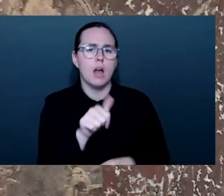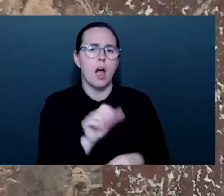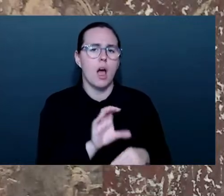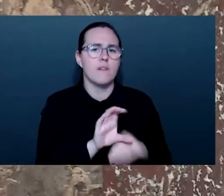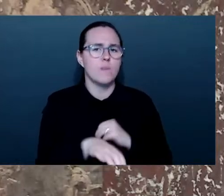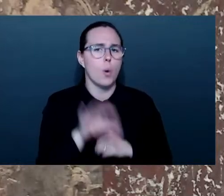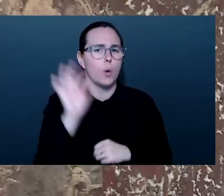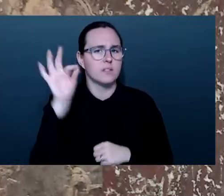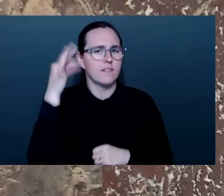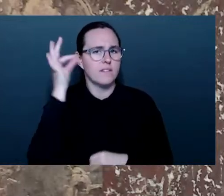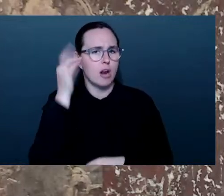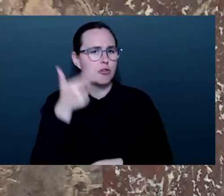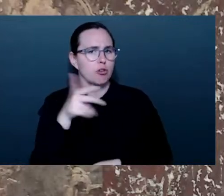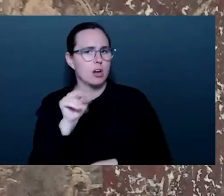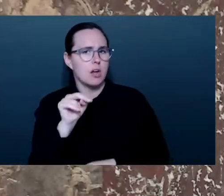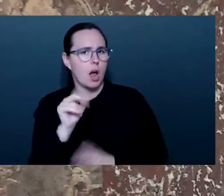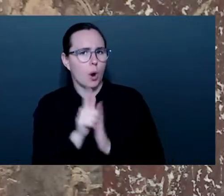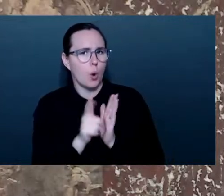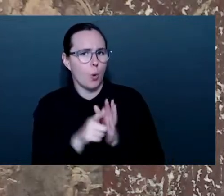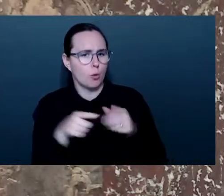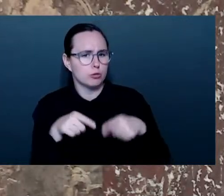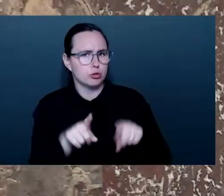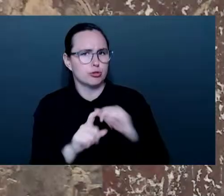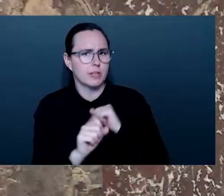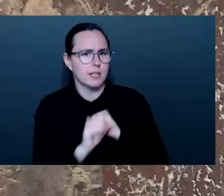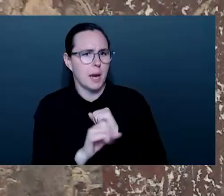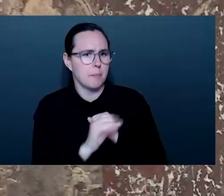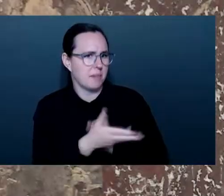Shh. Member says it wouldn't. You heard the member.